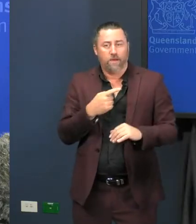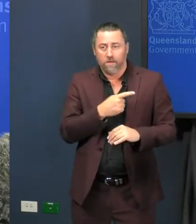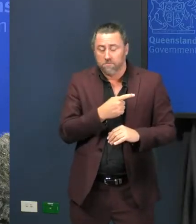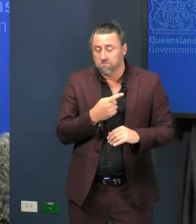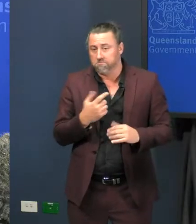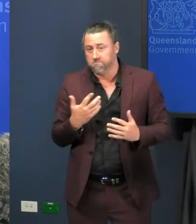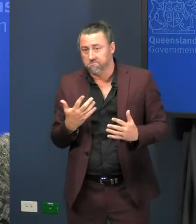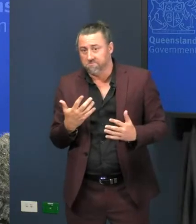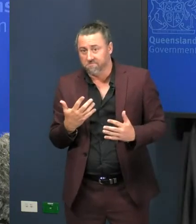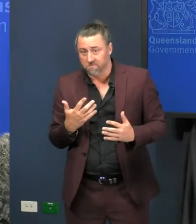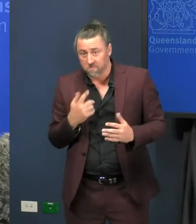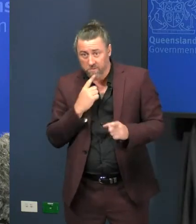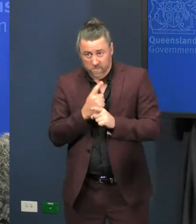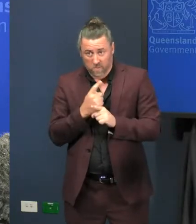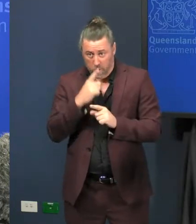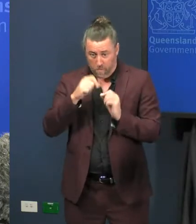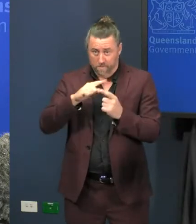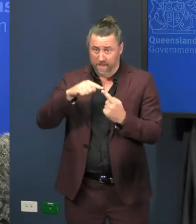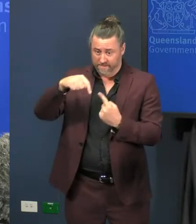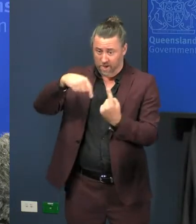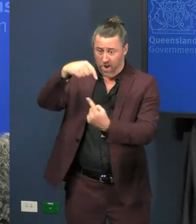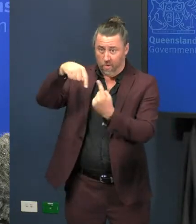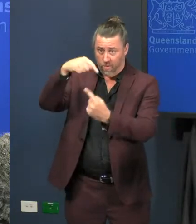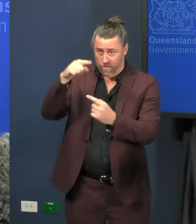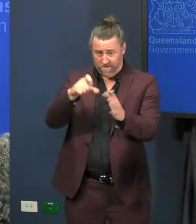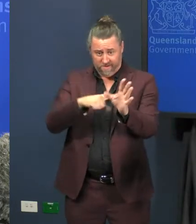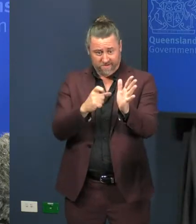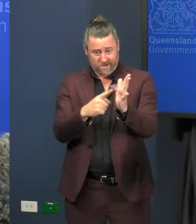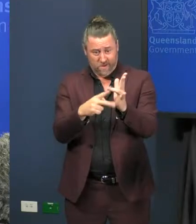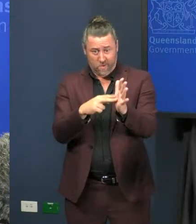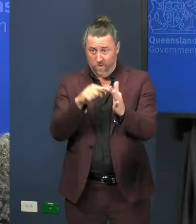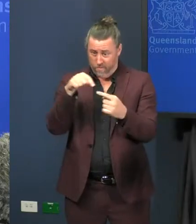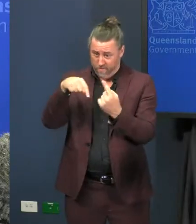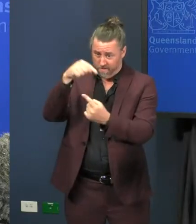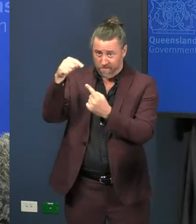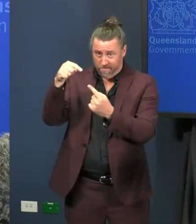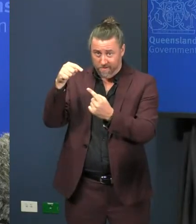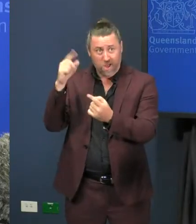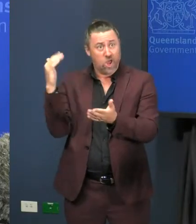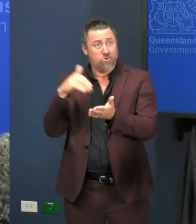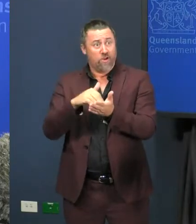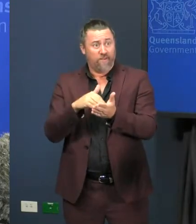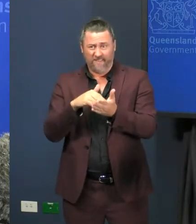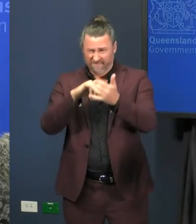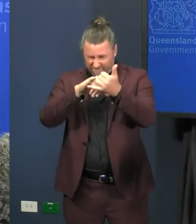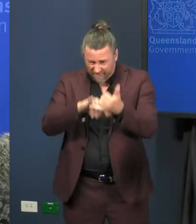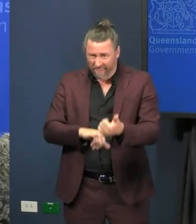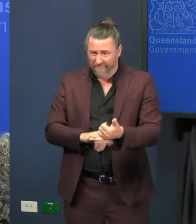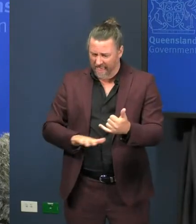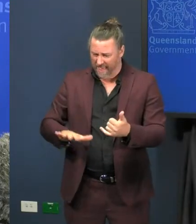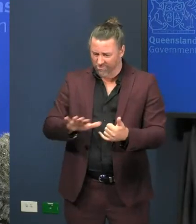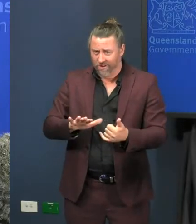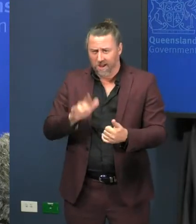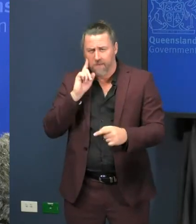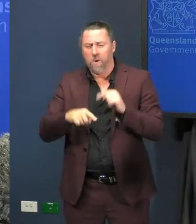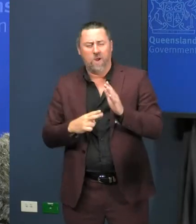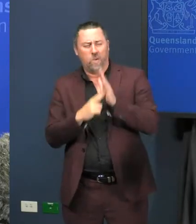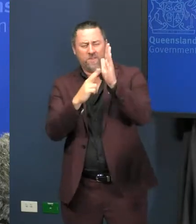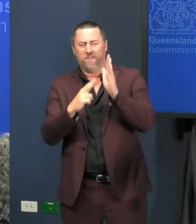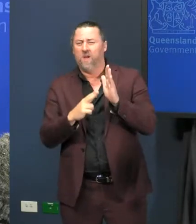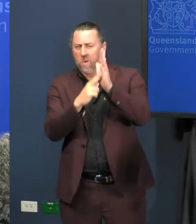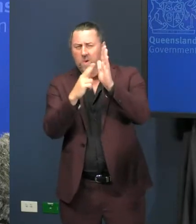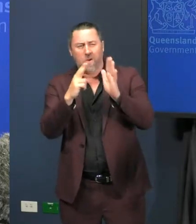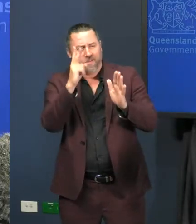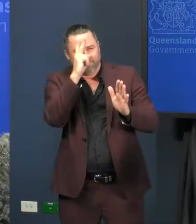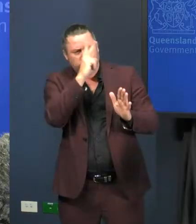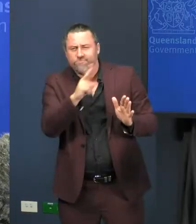of the prospect of a cyclone crossing the coast in the southern part of the state. And I know this is not a